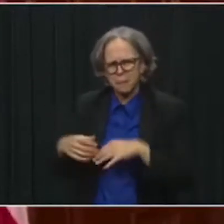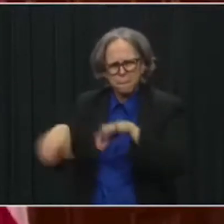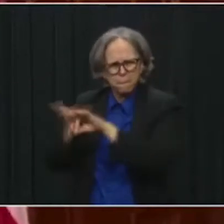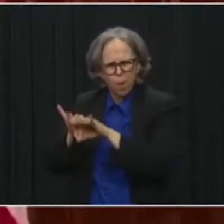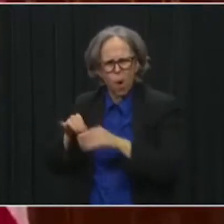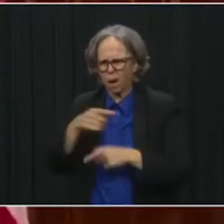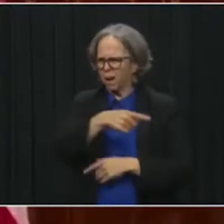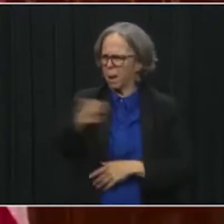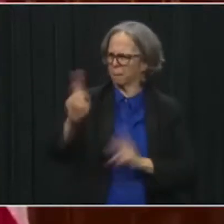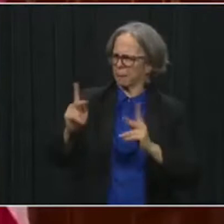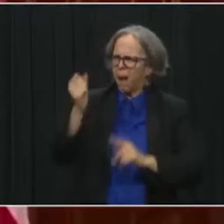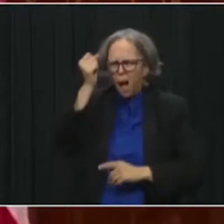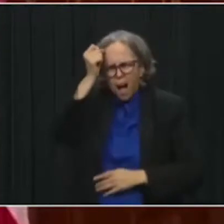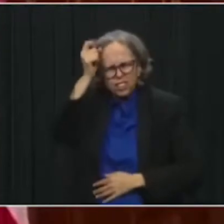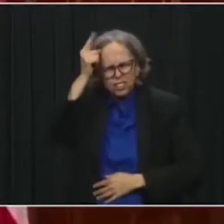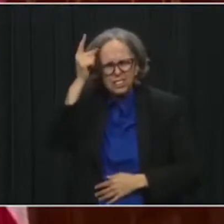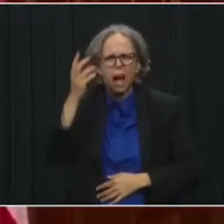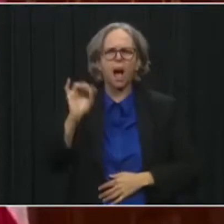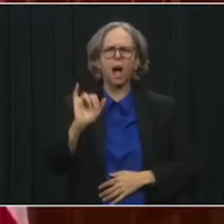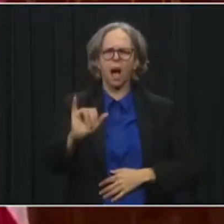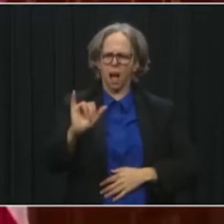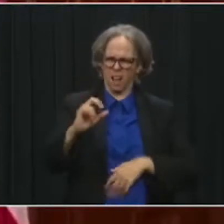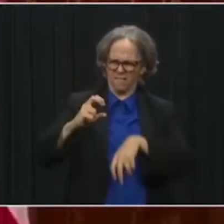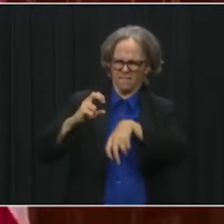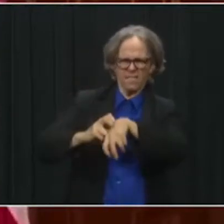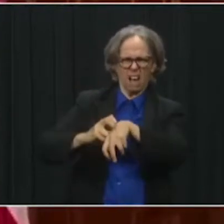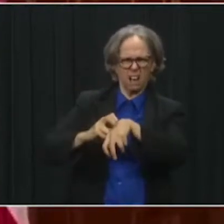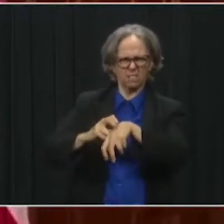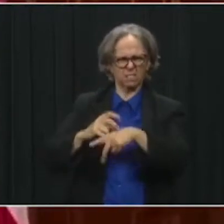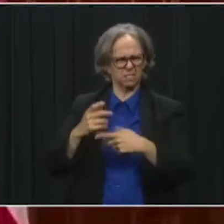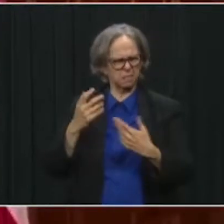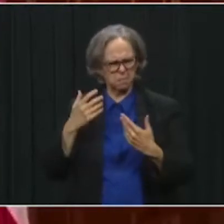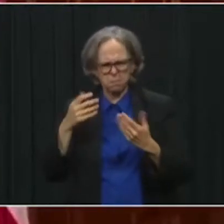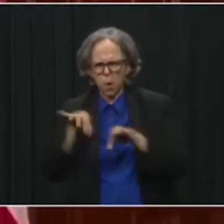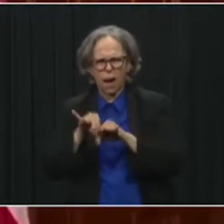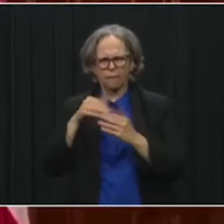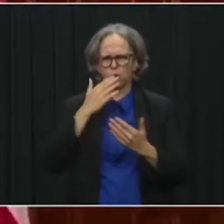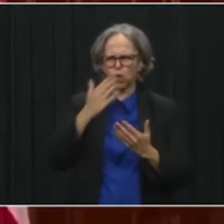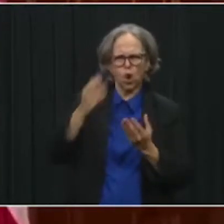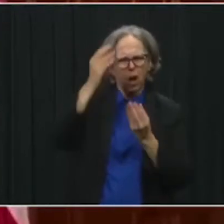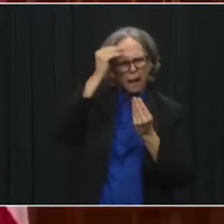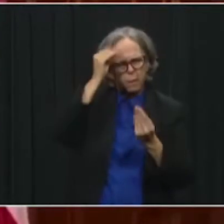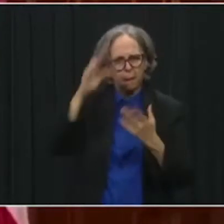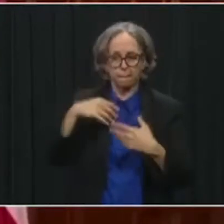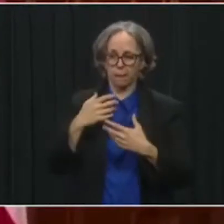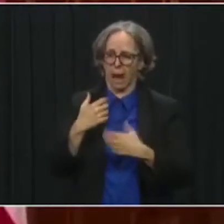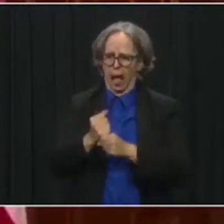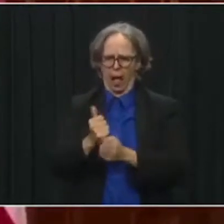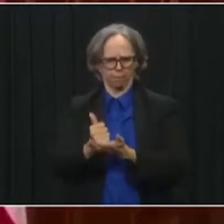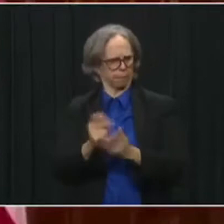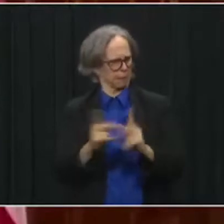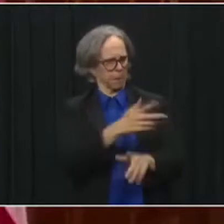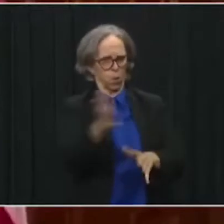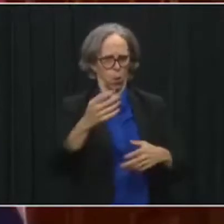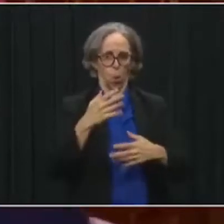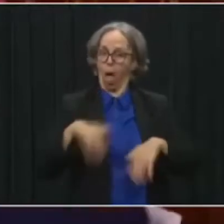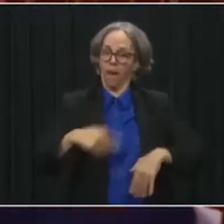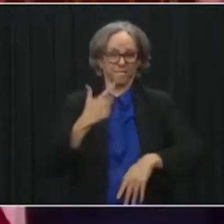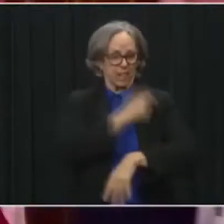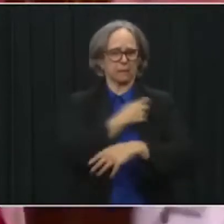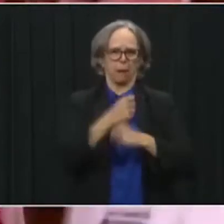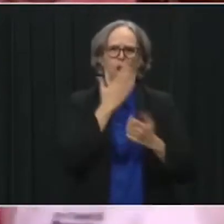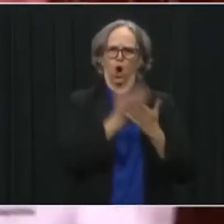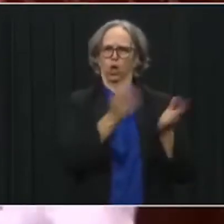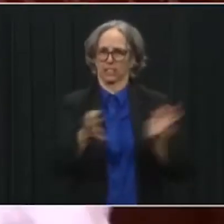is today is something that will be useful as people make individual decisions. Doctor, thank you.